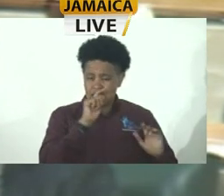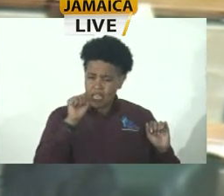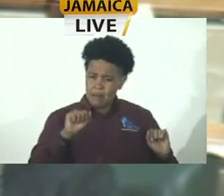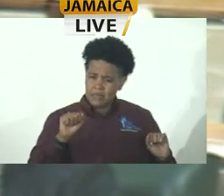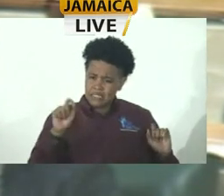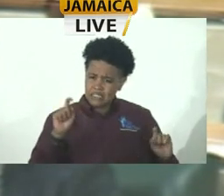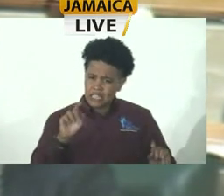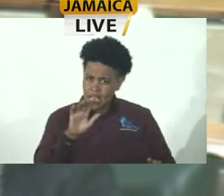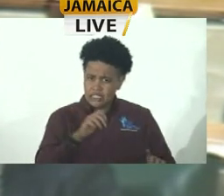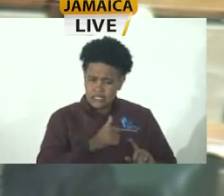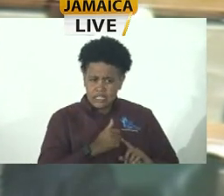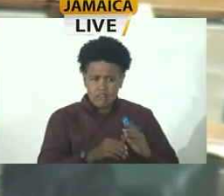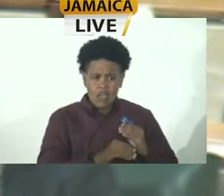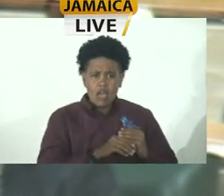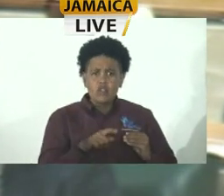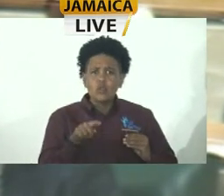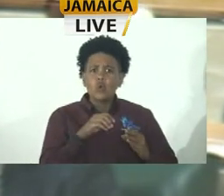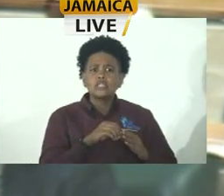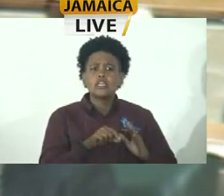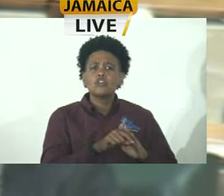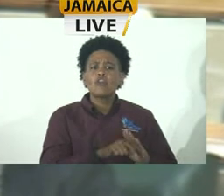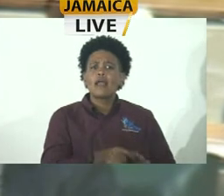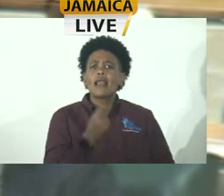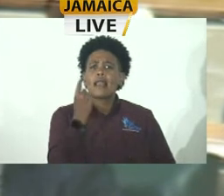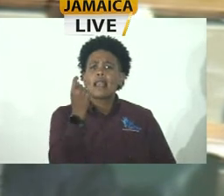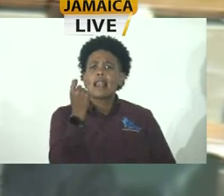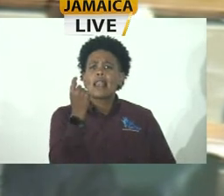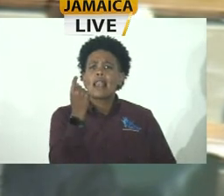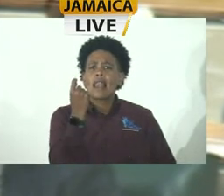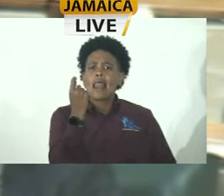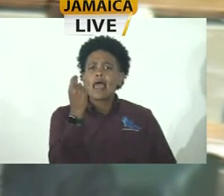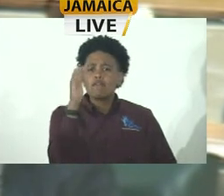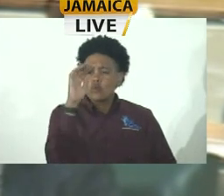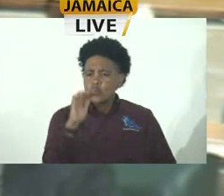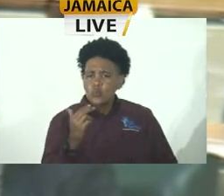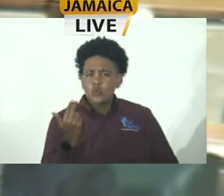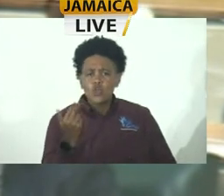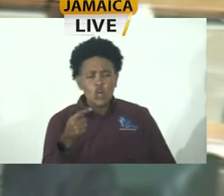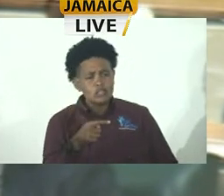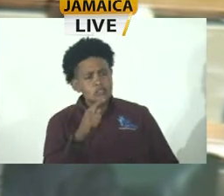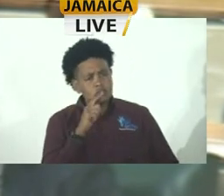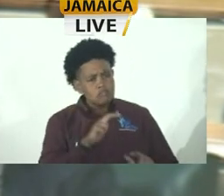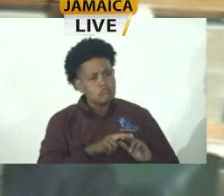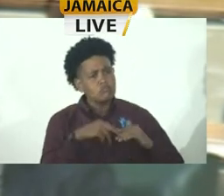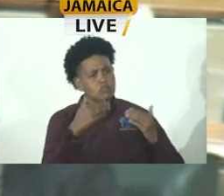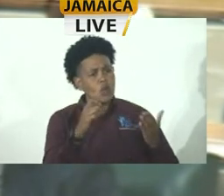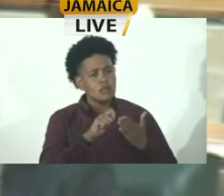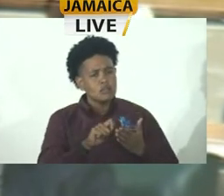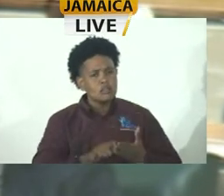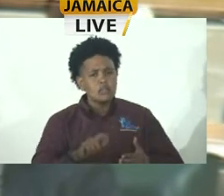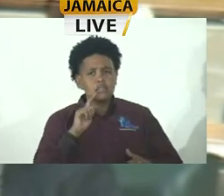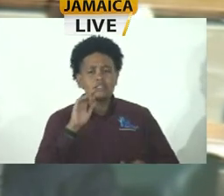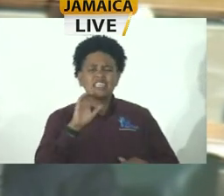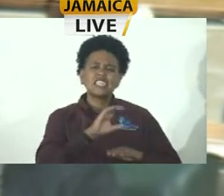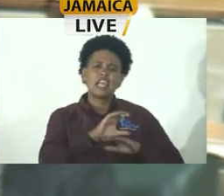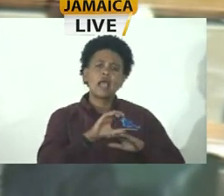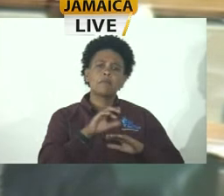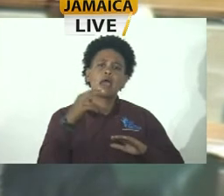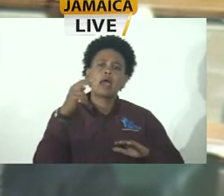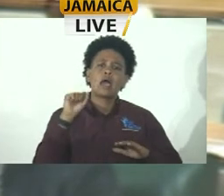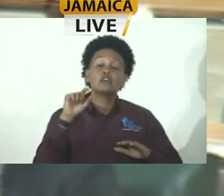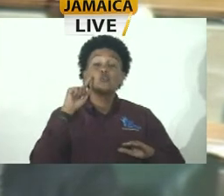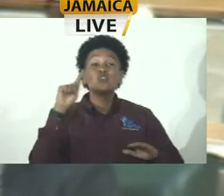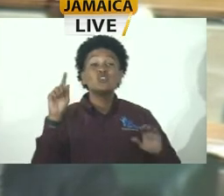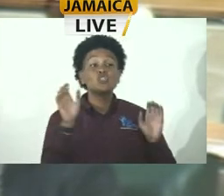test and those in grades 11 to 13 to sit the caribbean secondary education